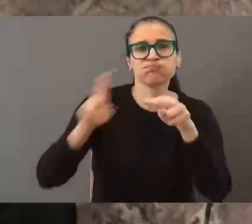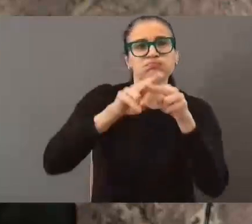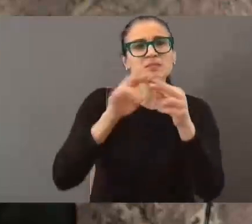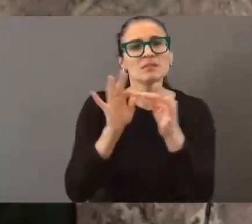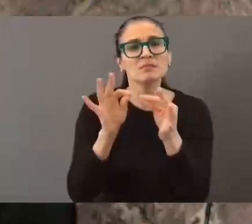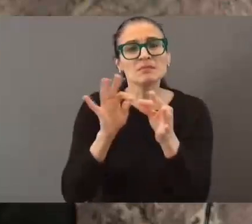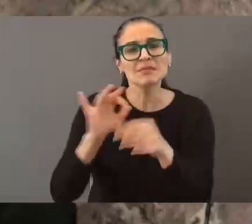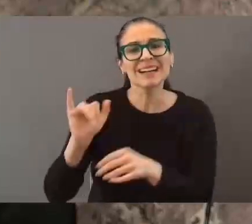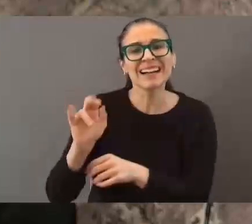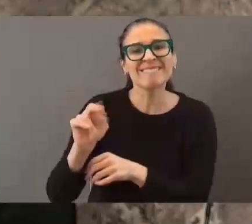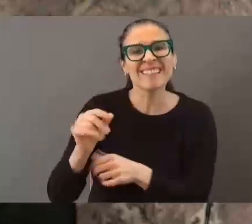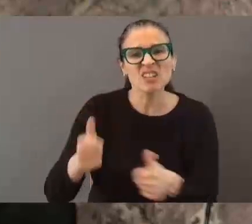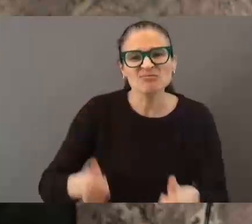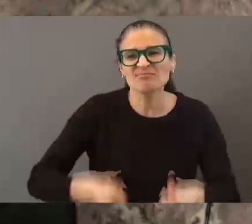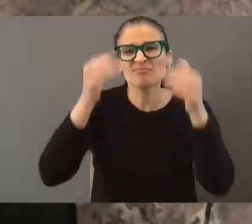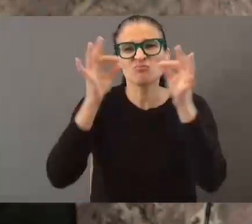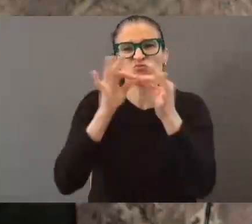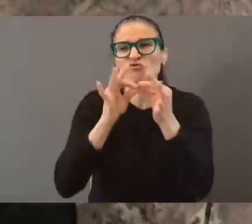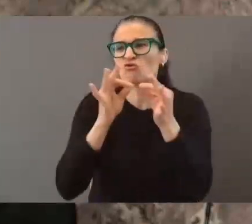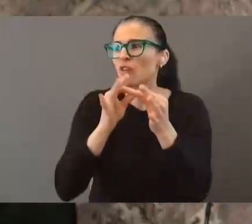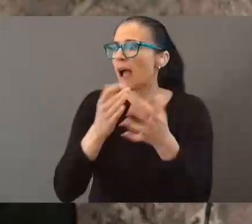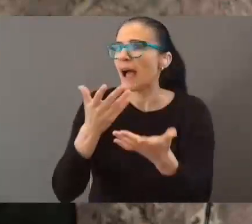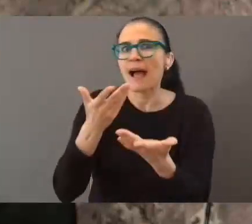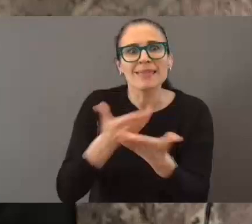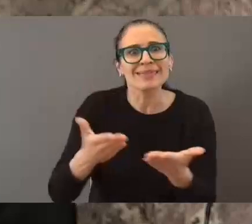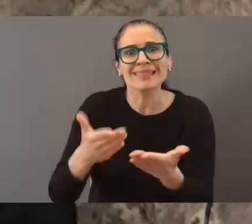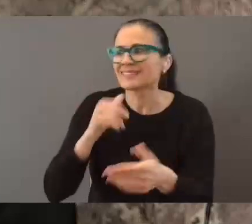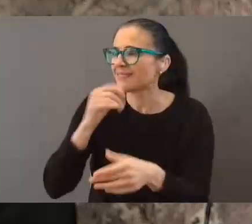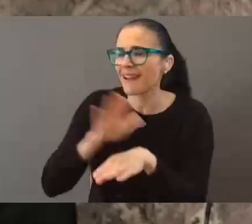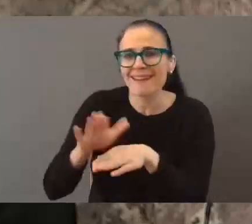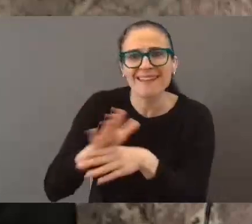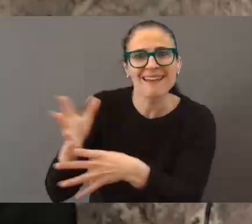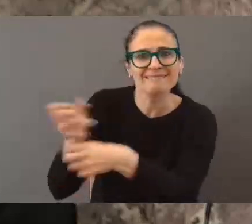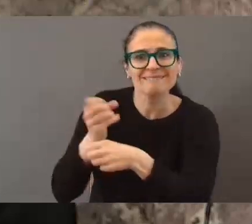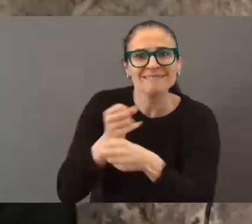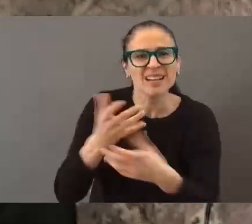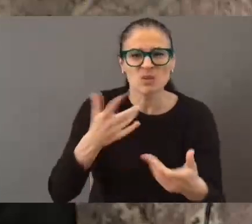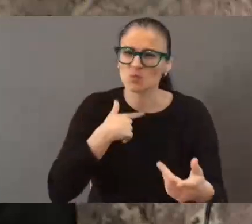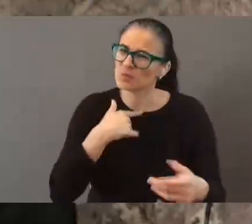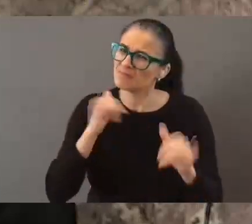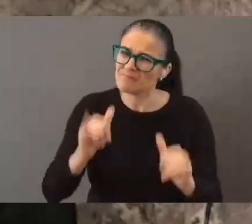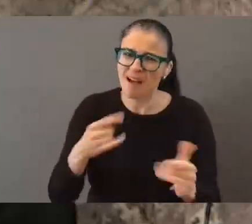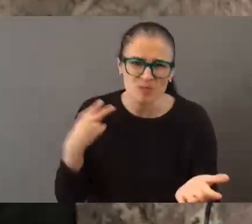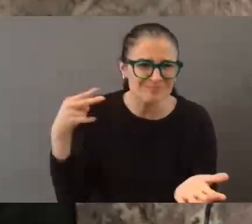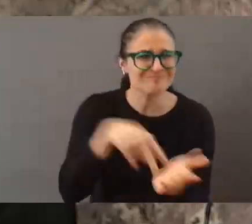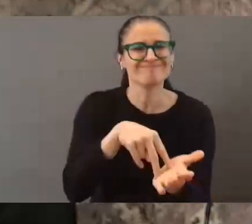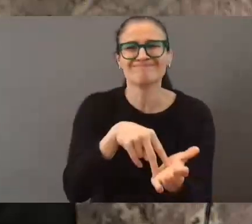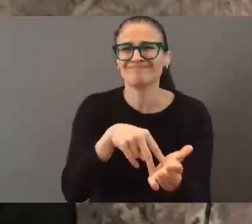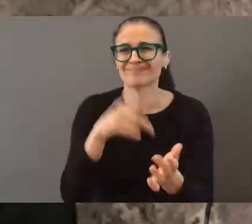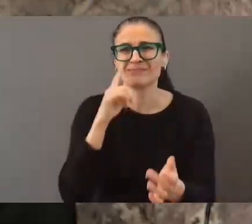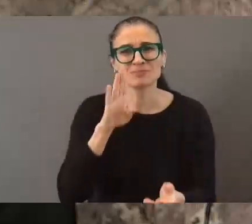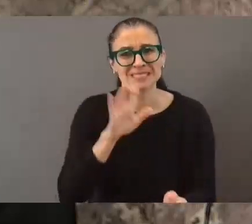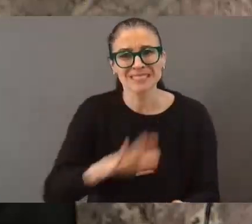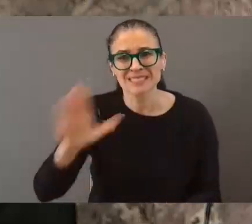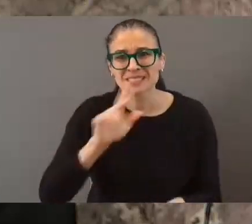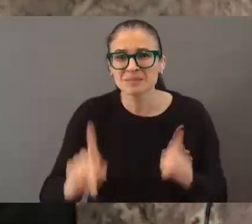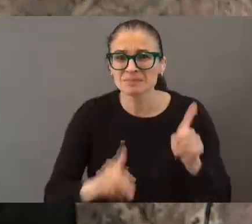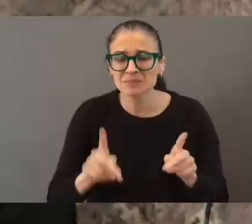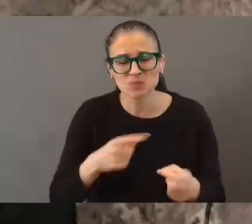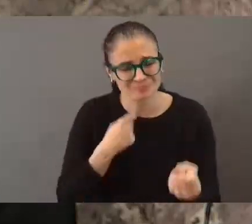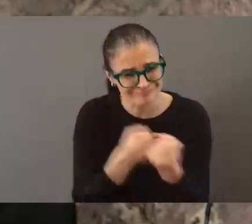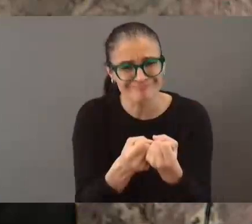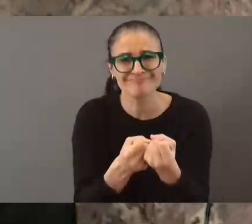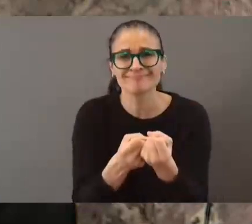of that. We continued to stand up for British Columbians. Members. And, Honourable Speaker, we know the other side would take different